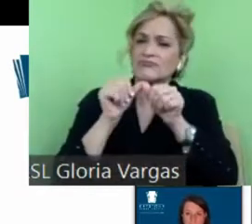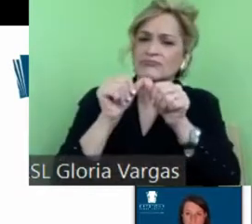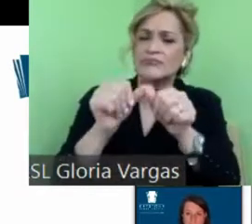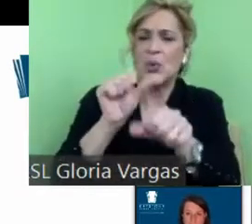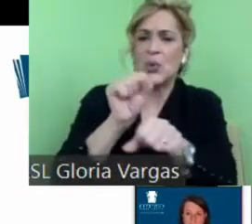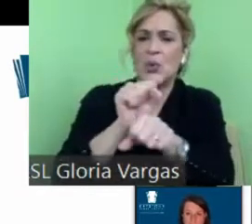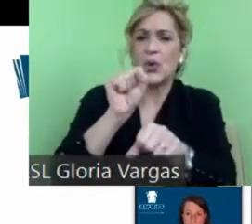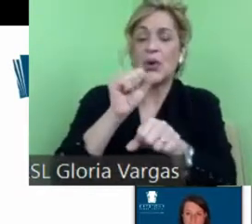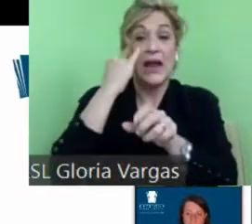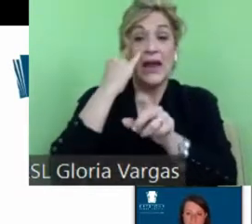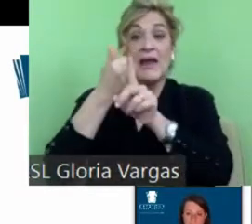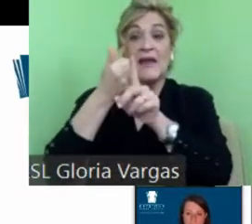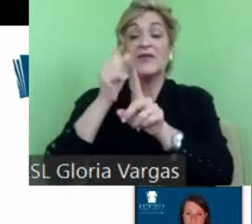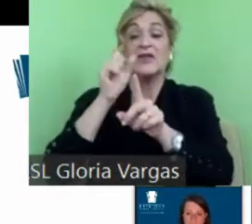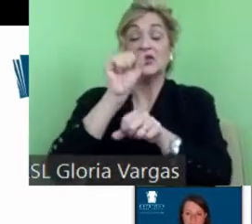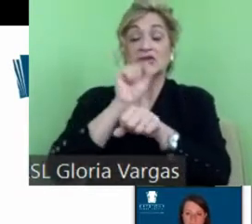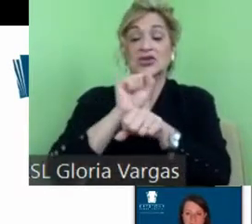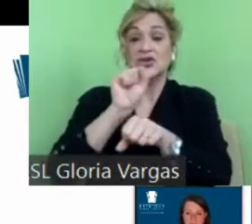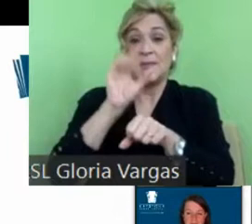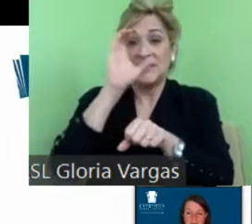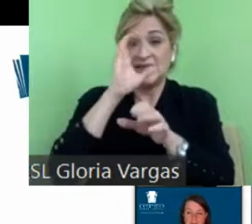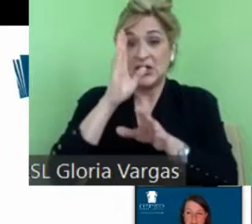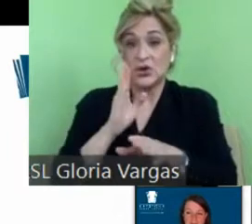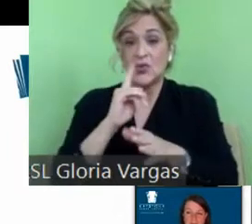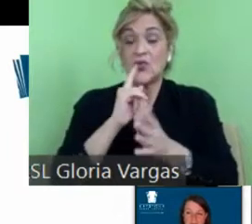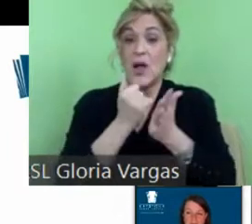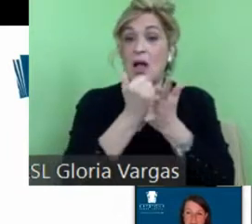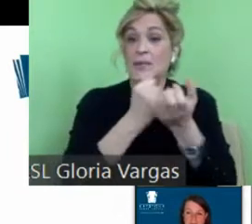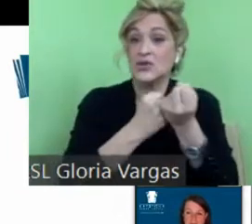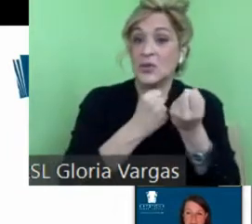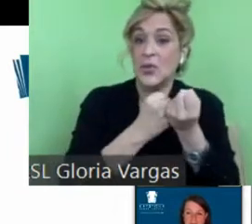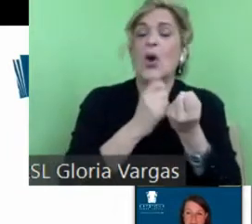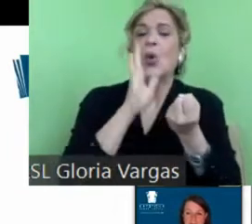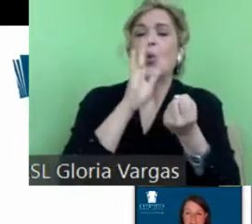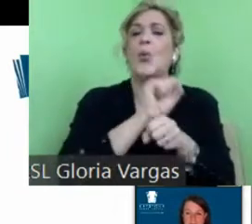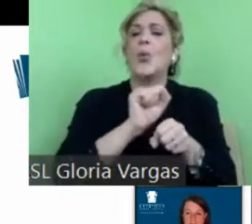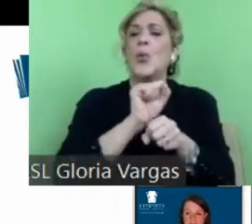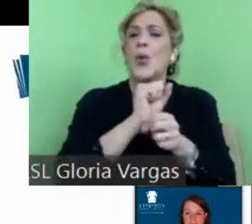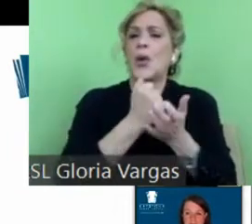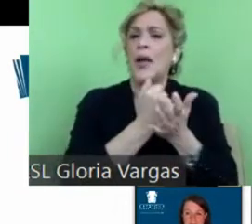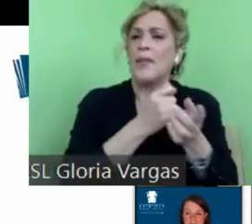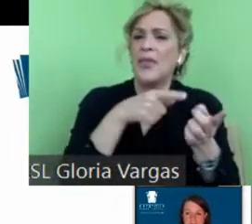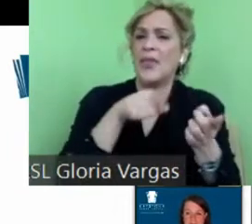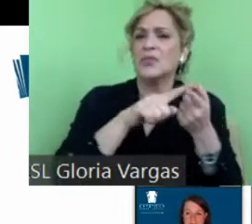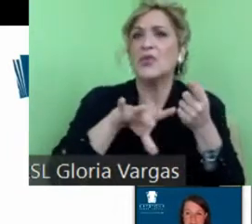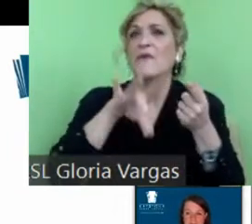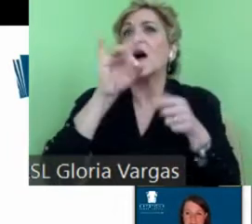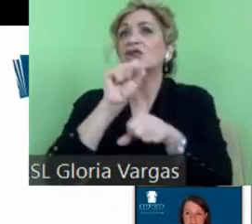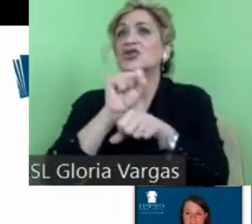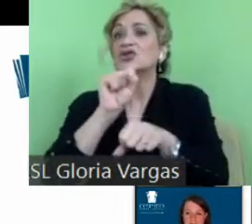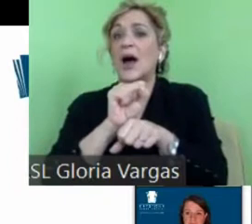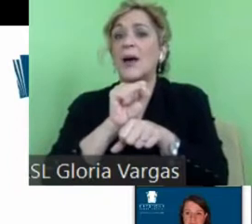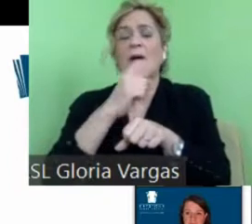driving force behind the career plan and job search, they will find the job that works for them and stay in this job